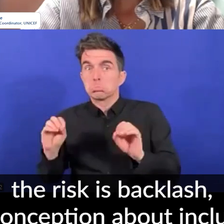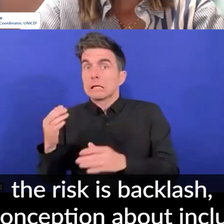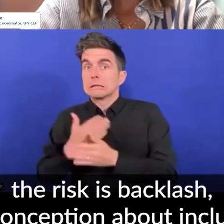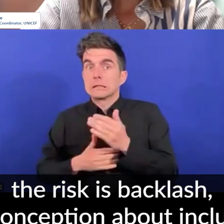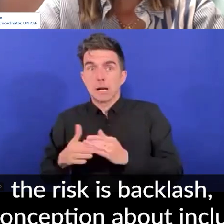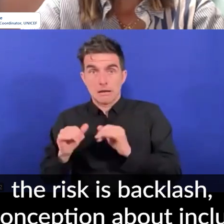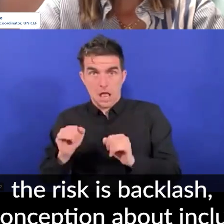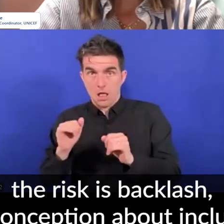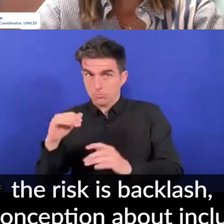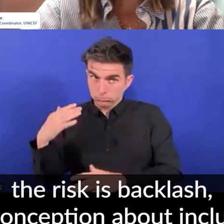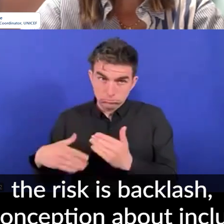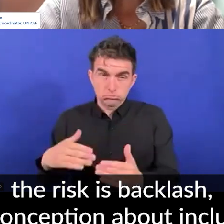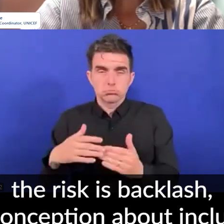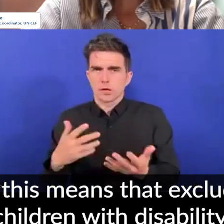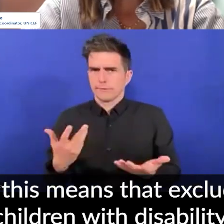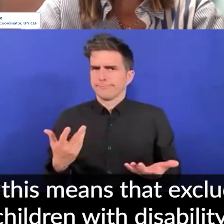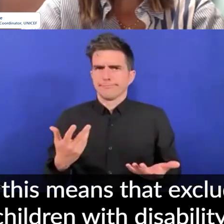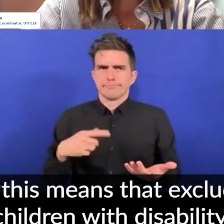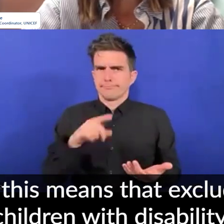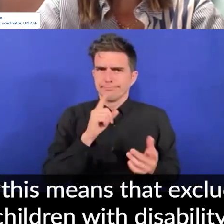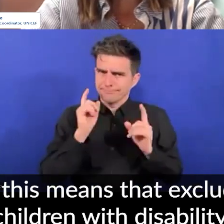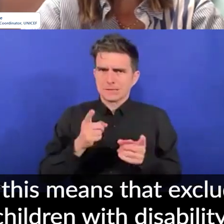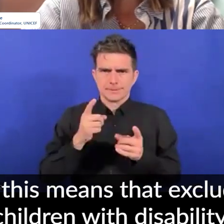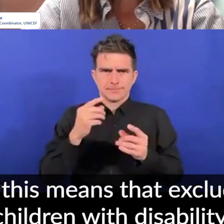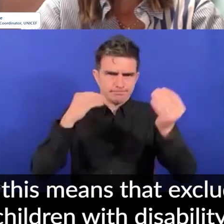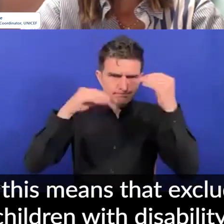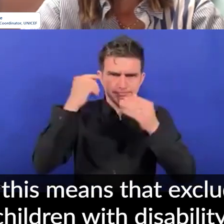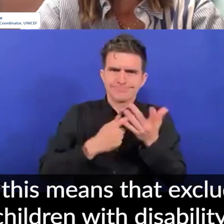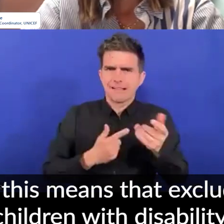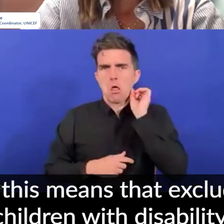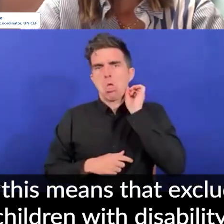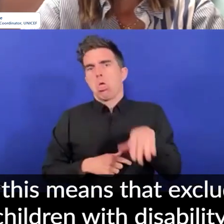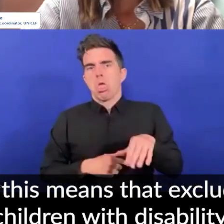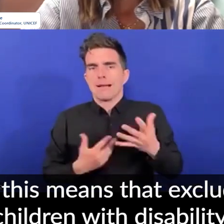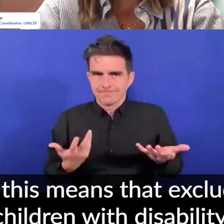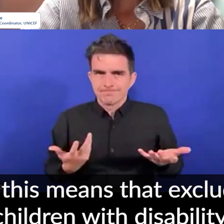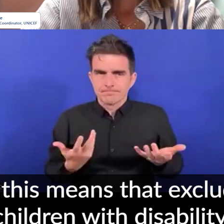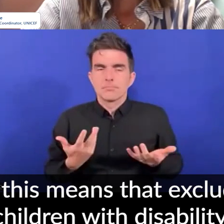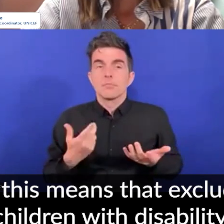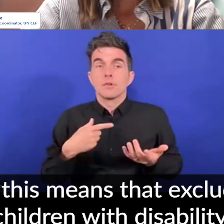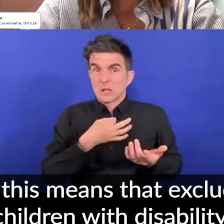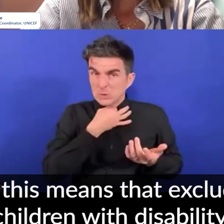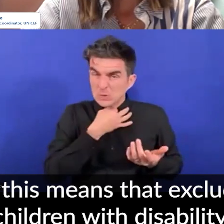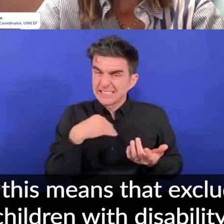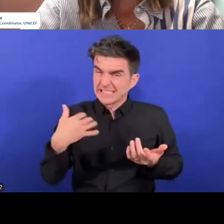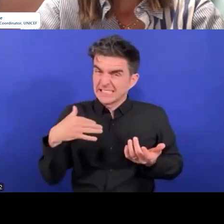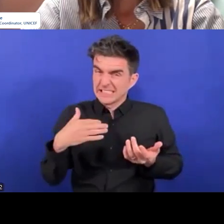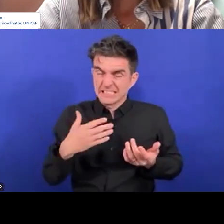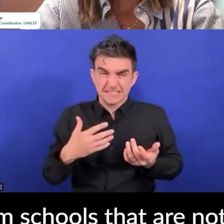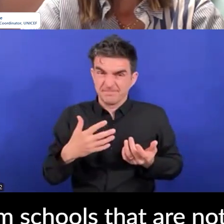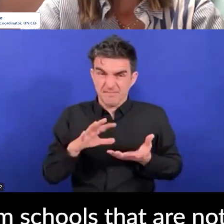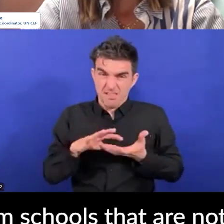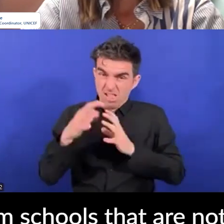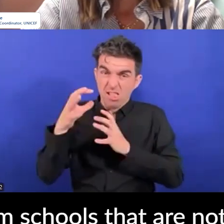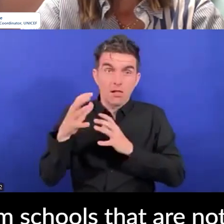misconception about inclusion, and this means that excluding children with disability